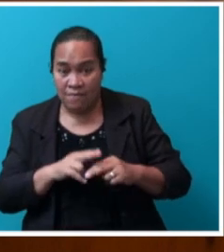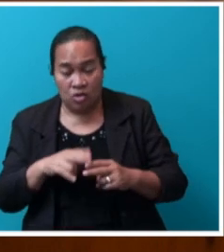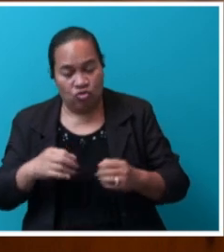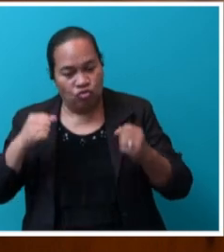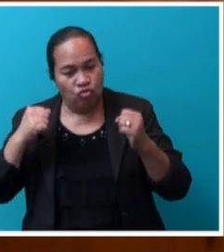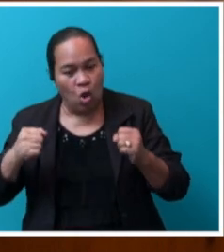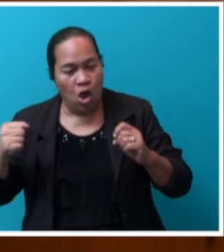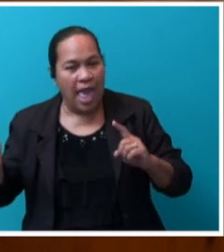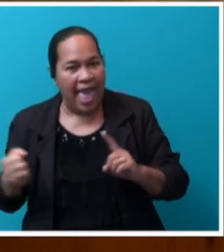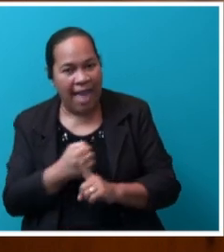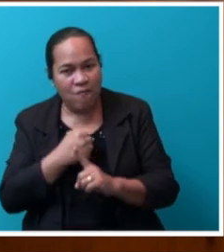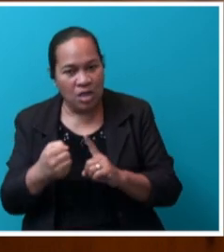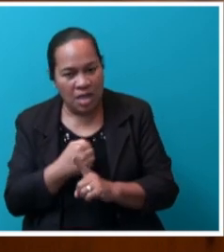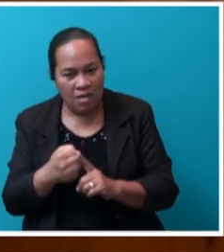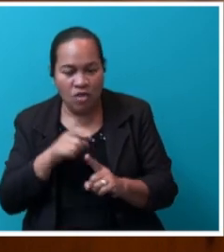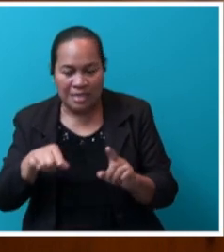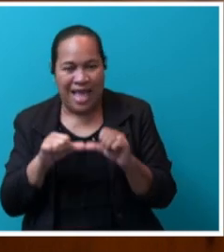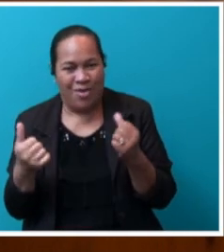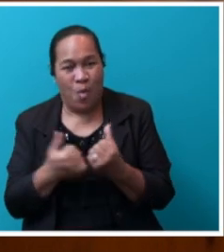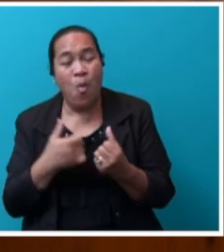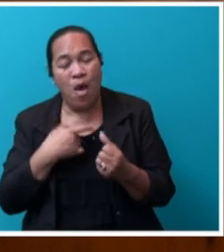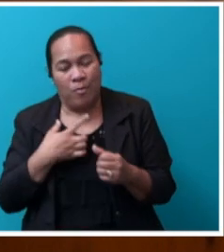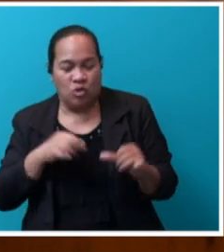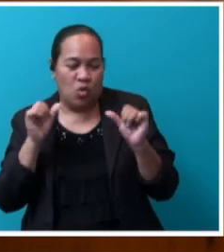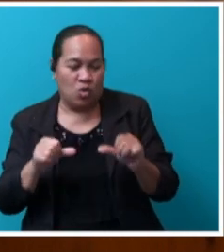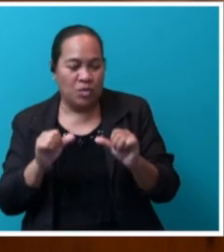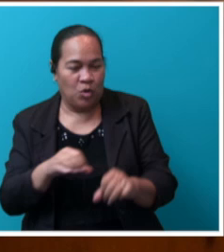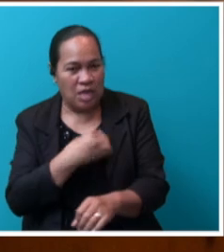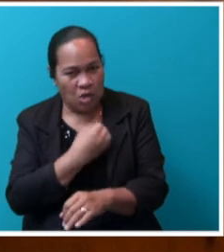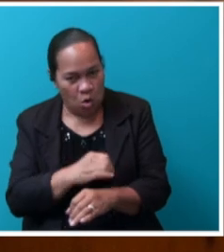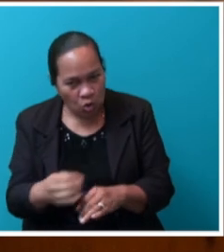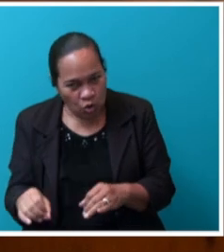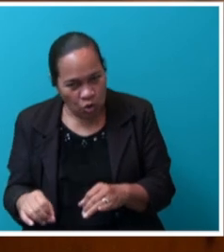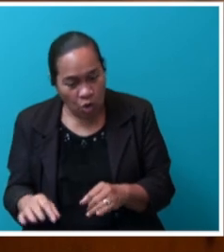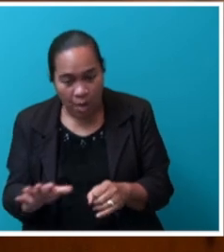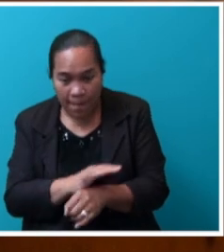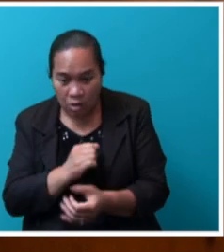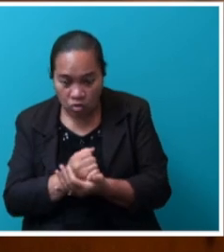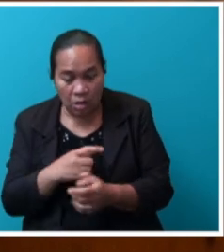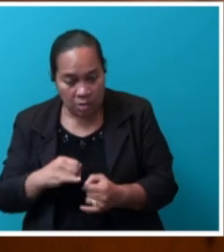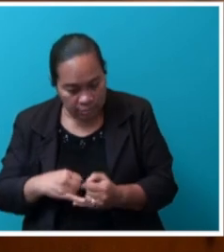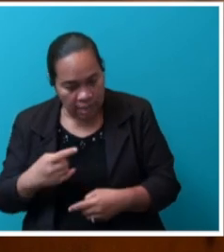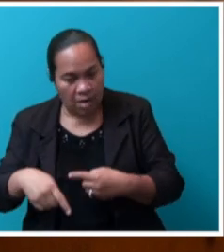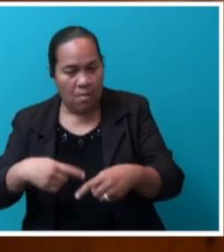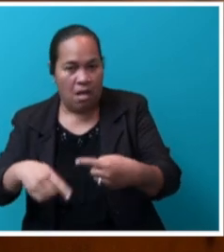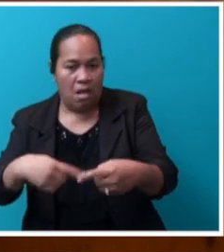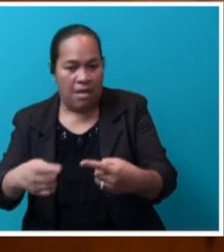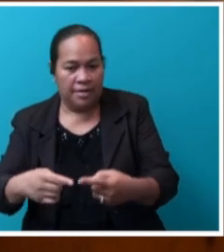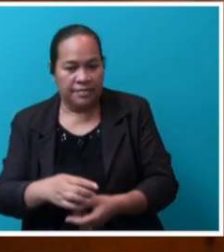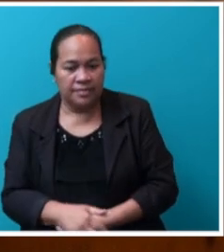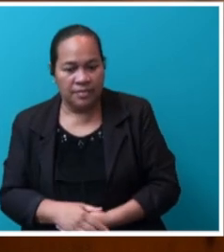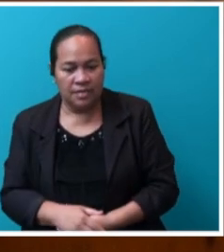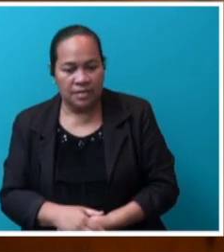advocate for this agreement because it protects our oceans, ensures sustainable livelihoods, and allows us